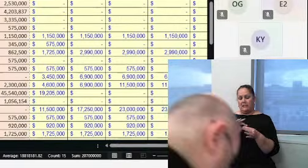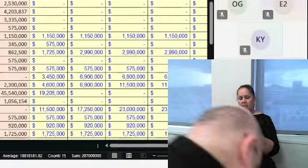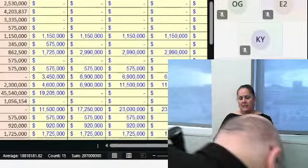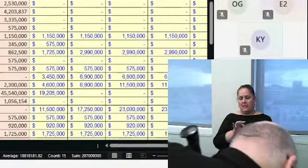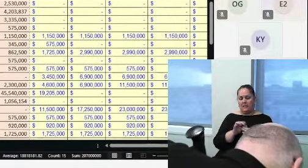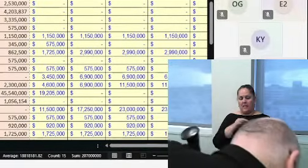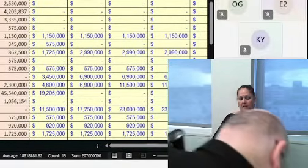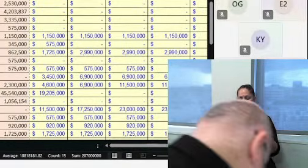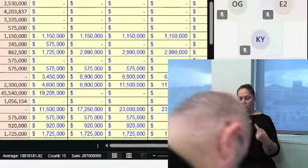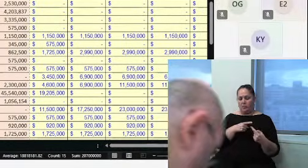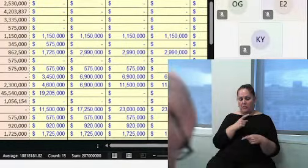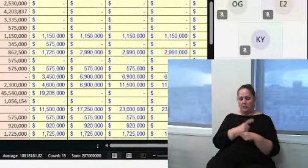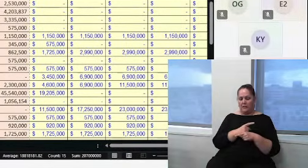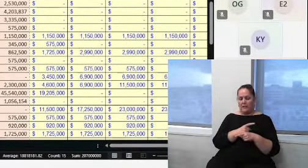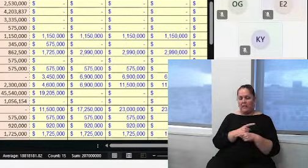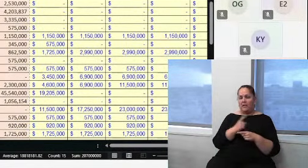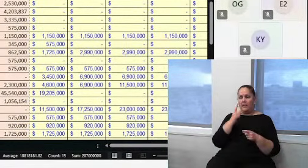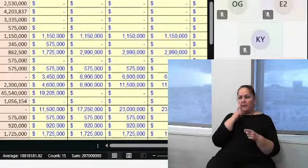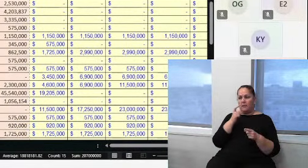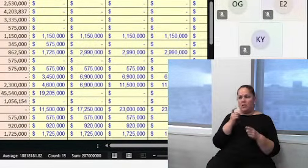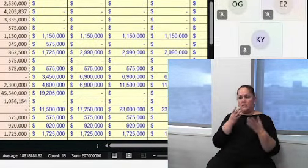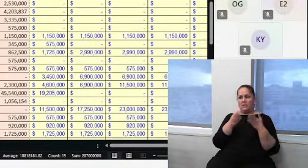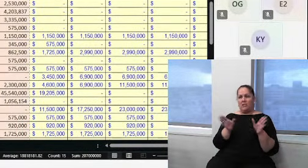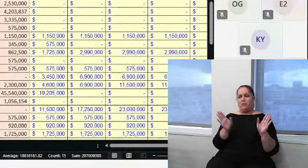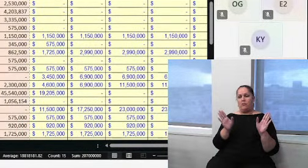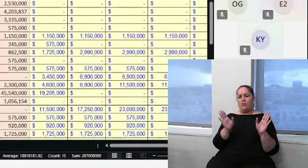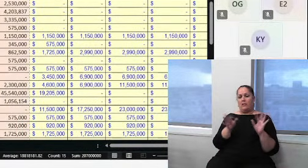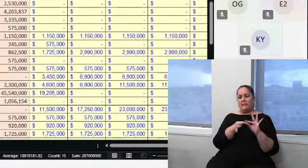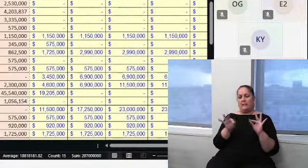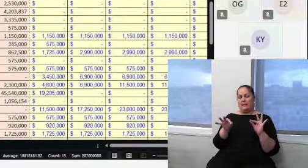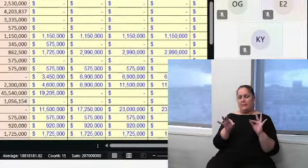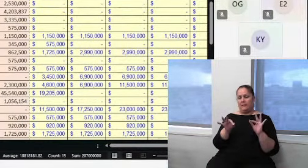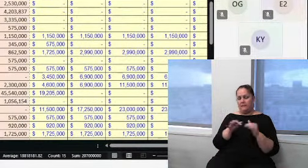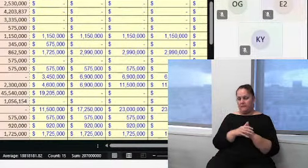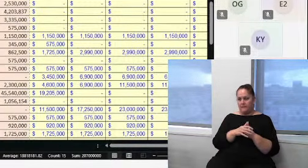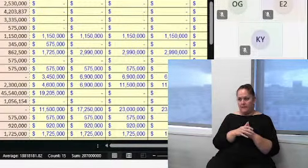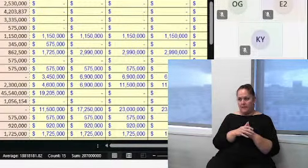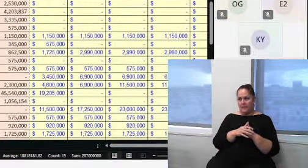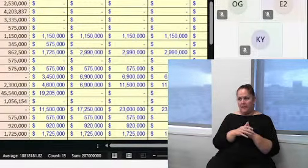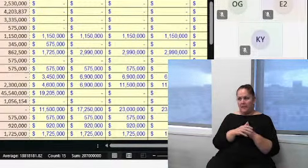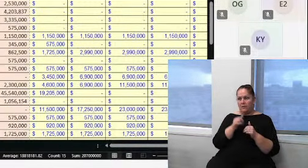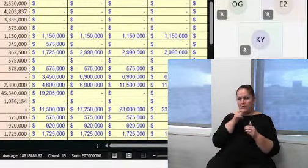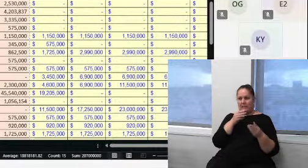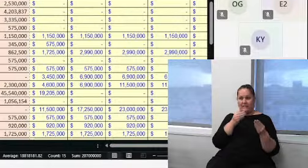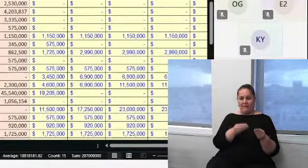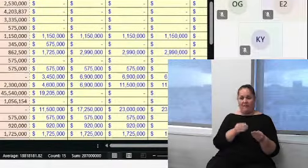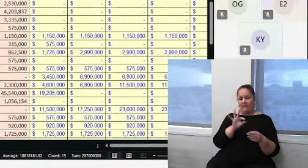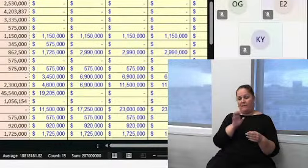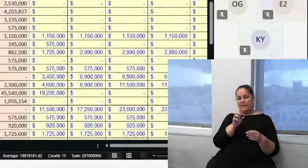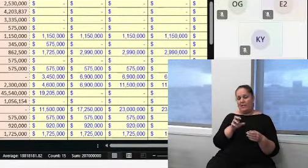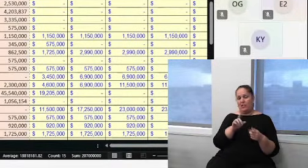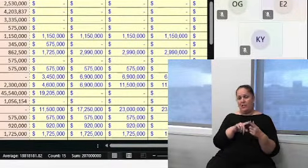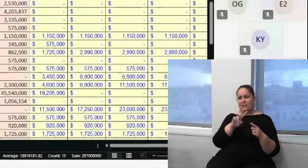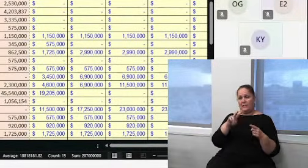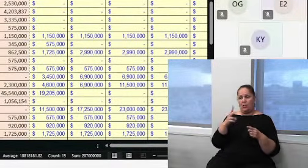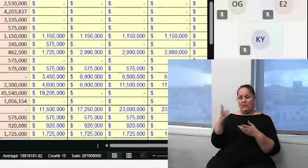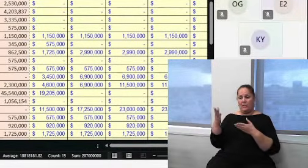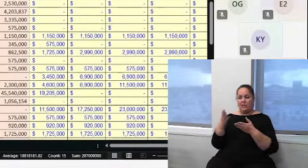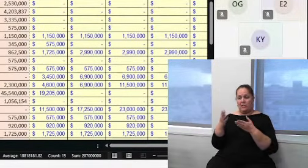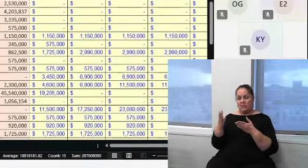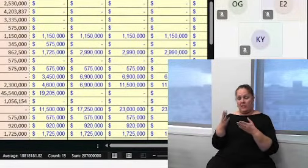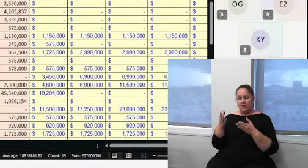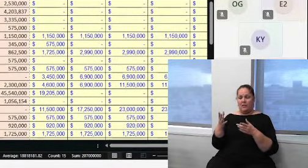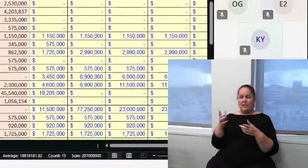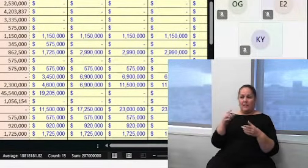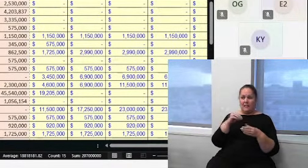you're saying that, I'm struggling, right? Because it's a broad statement, right? When you say feeder, right? The